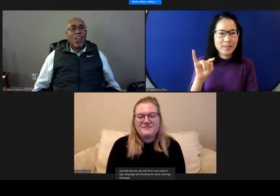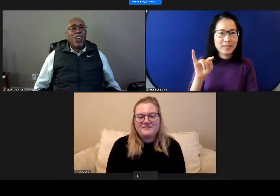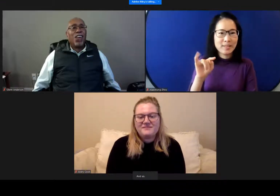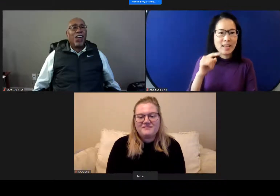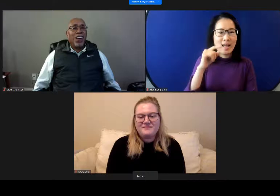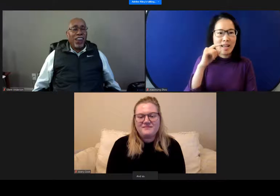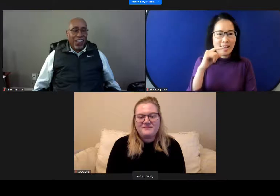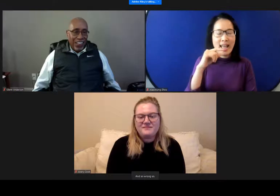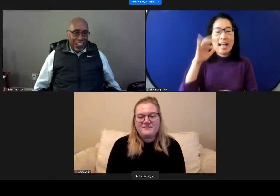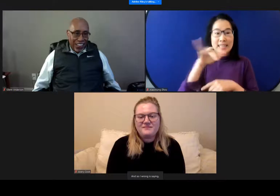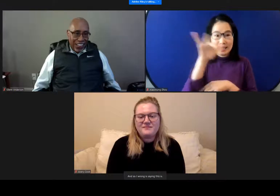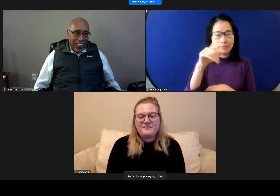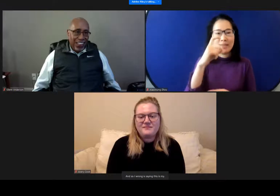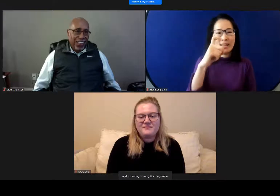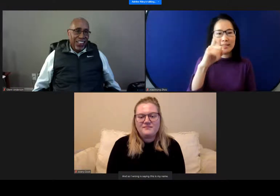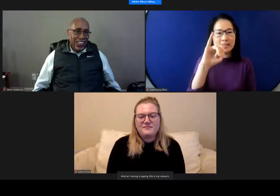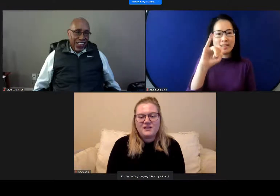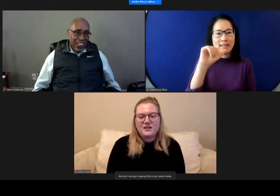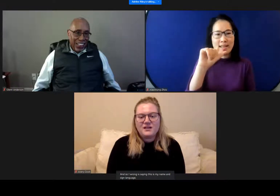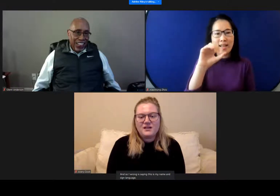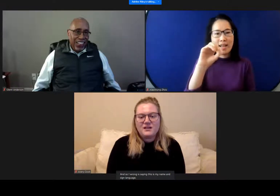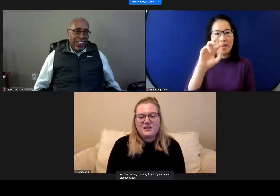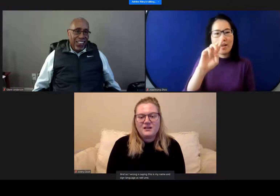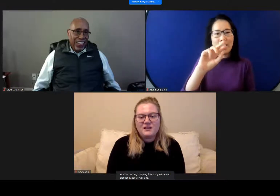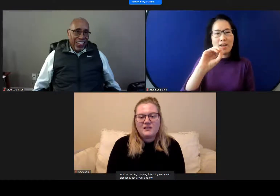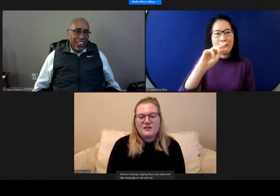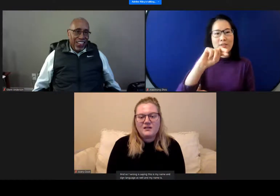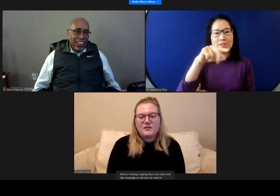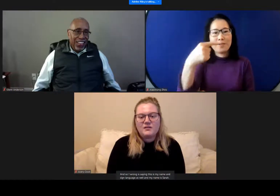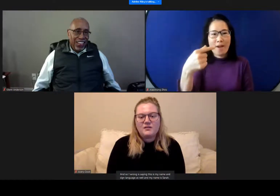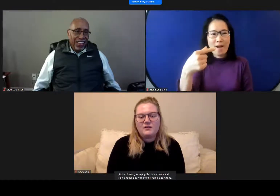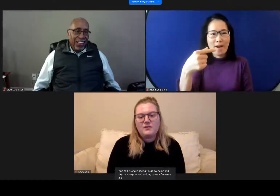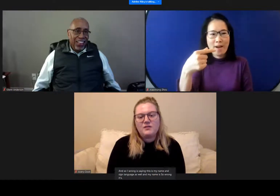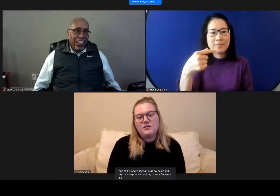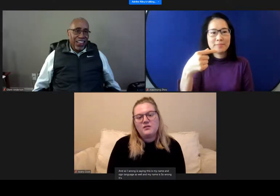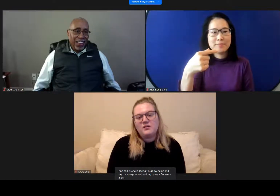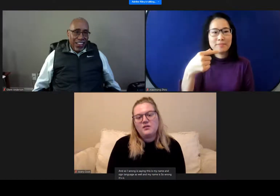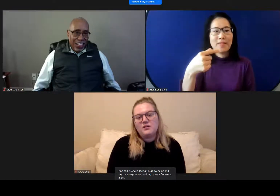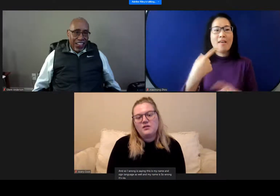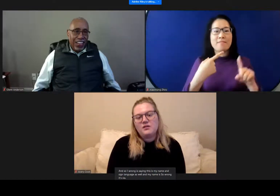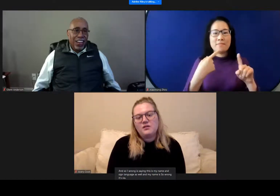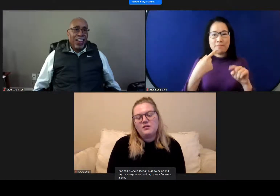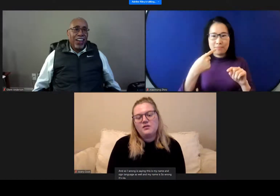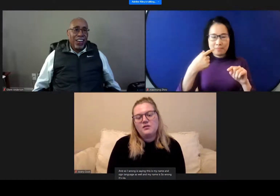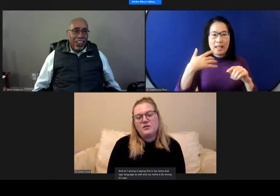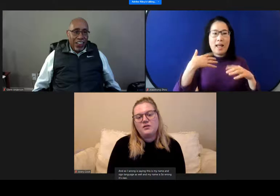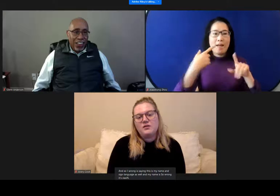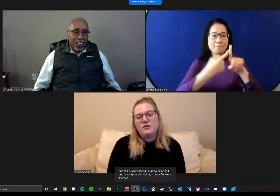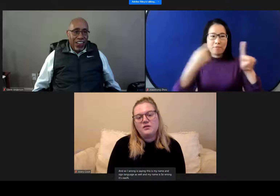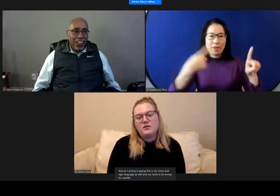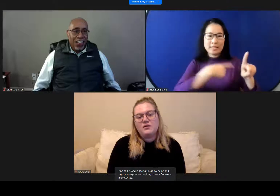And Xiaorong is saying, this is my name in sign language as well. And my name is Xiaorong. It's Xiaonrong.